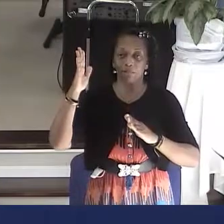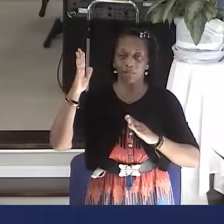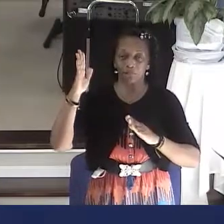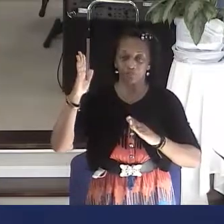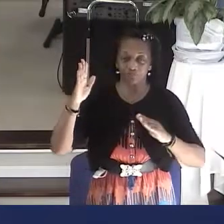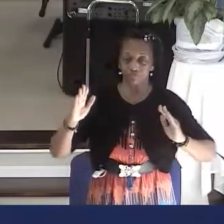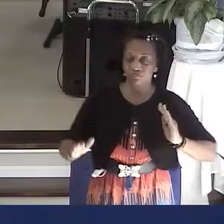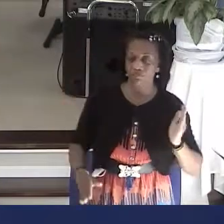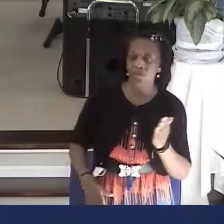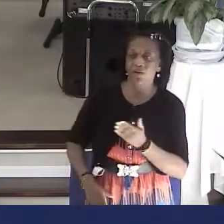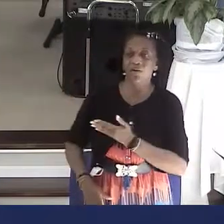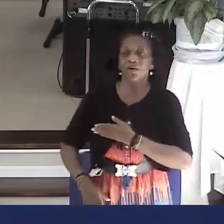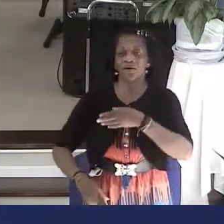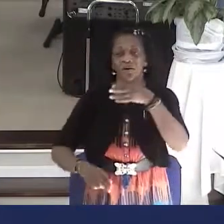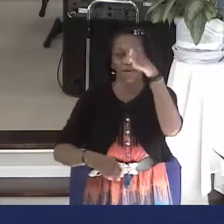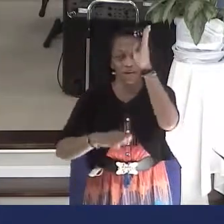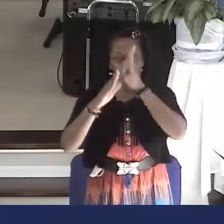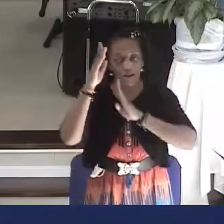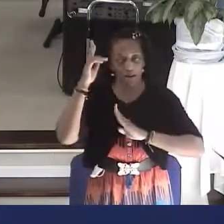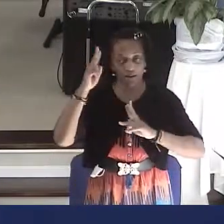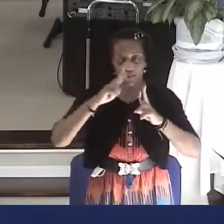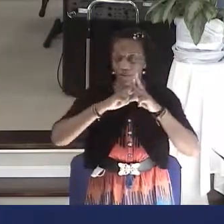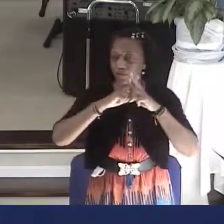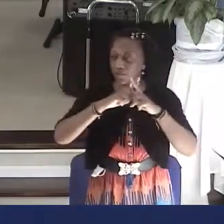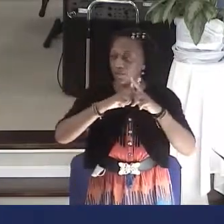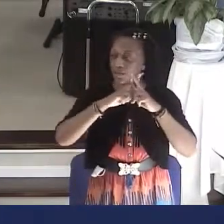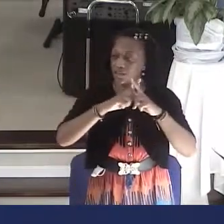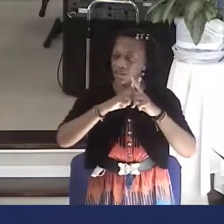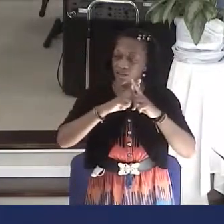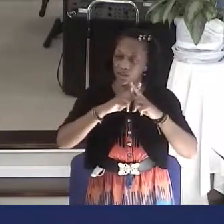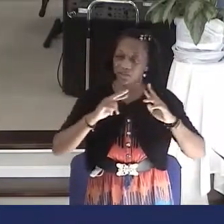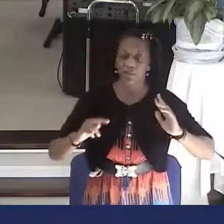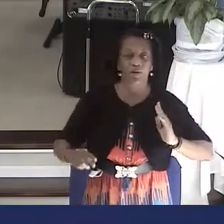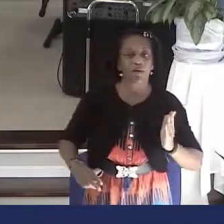Relationship, our God, of our belonging to us.